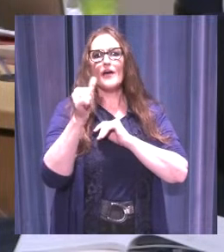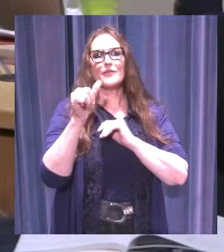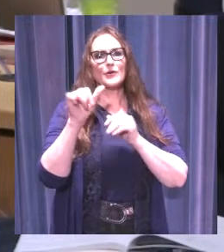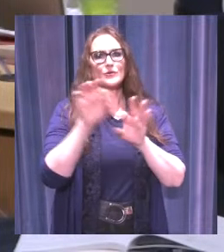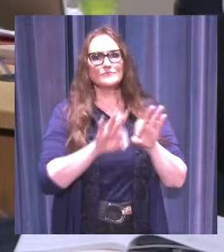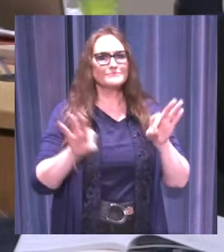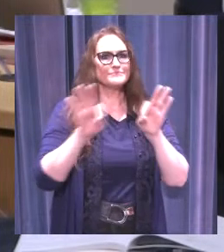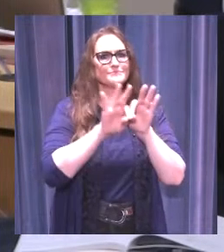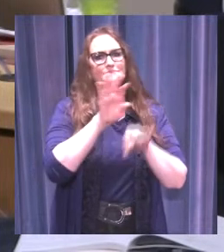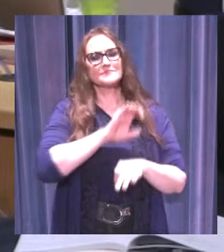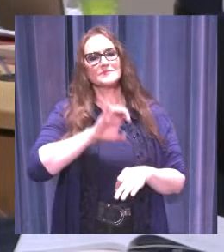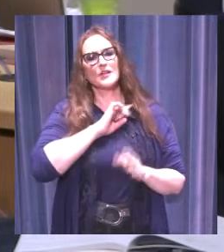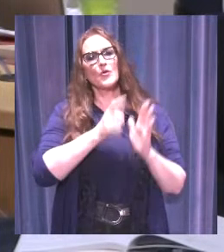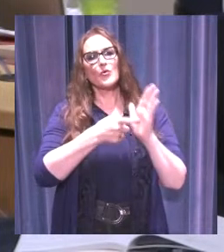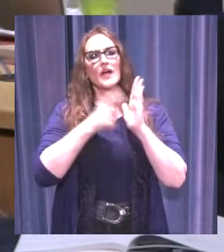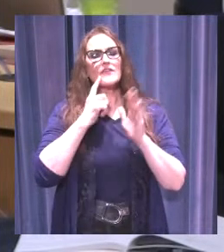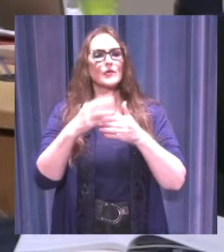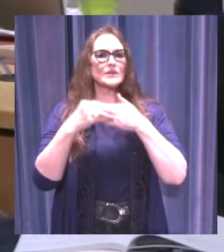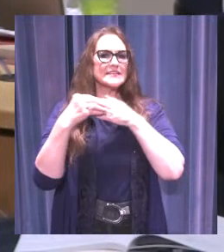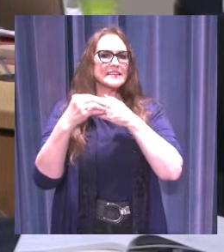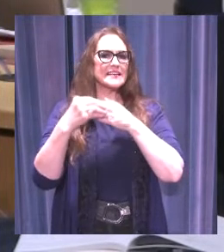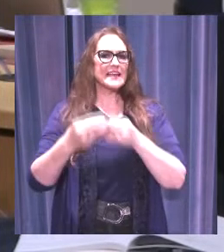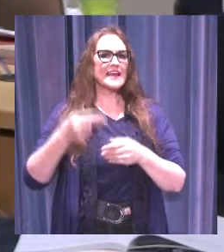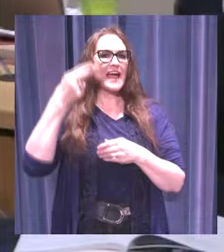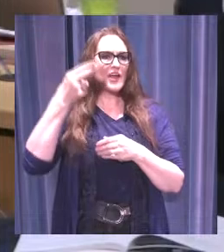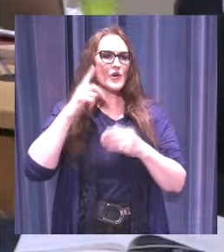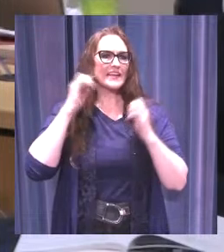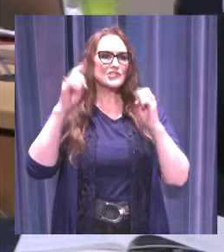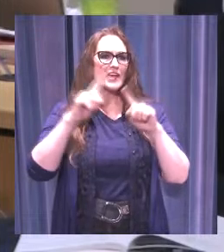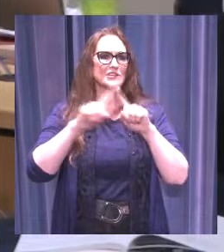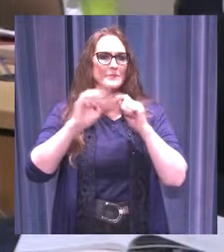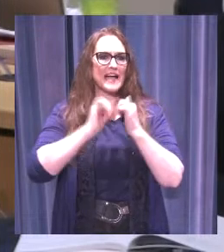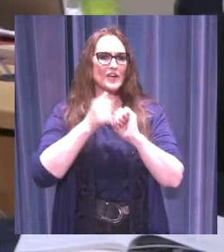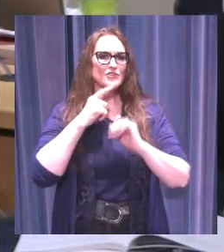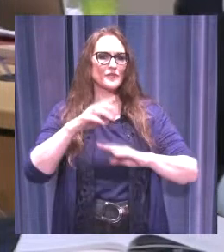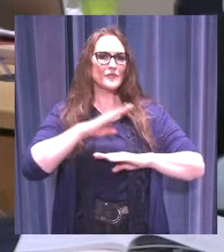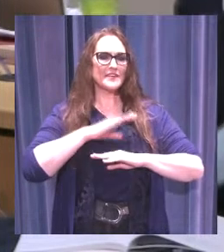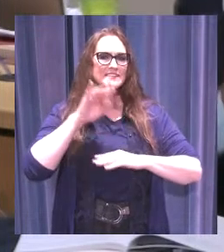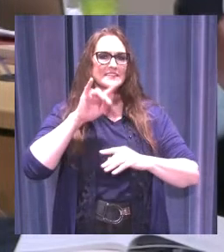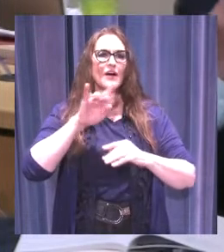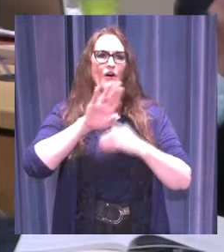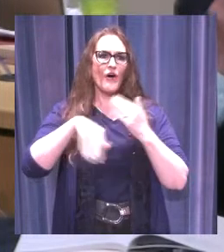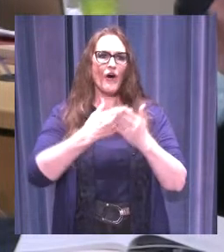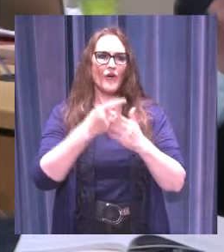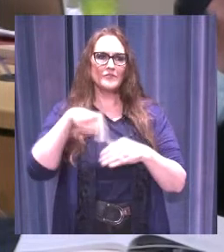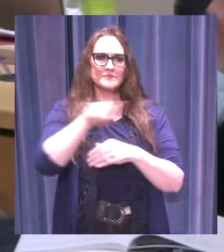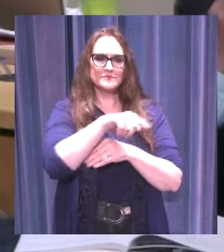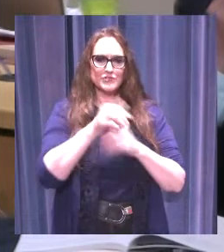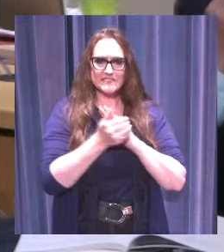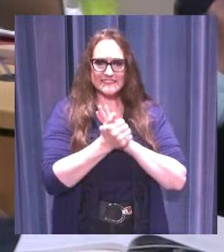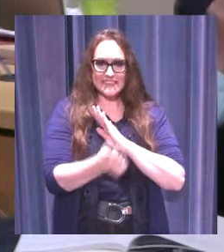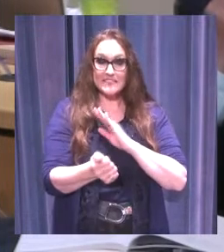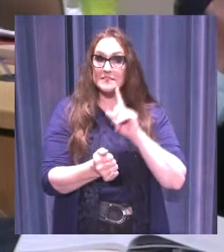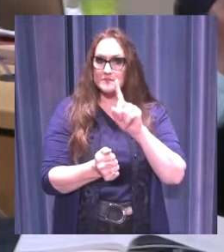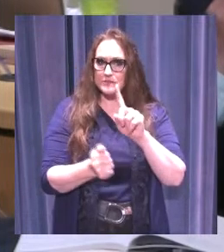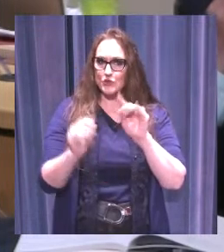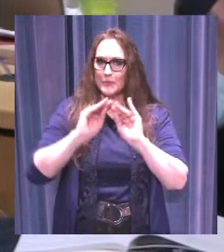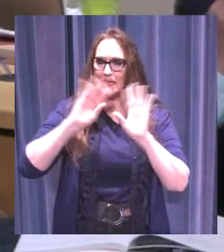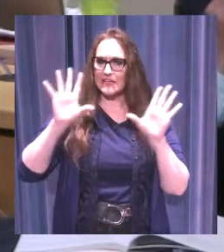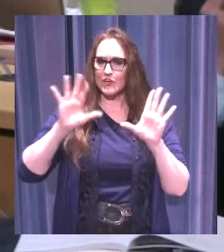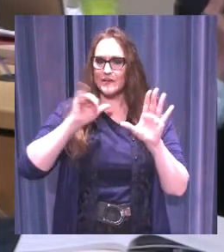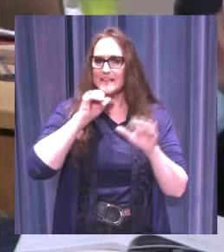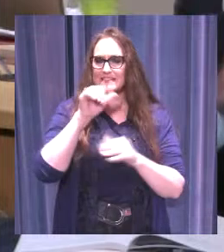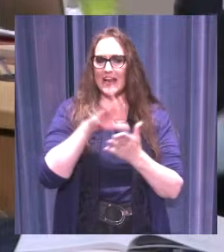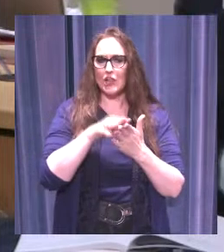characteristics required for leading in higher education as how she fulfills and meets each one of those skills. To be clear, this is